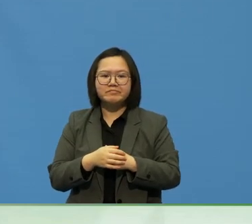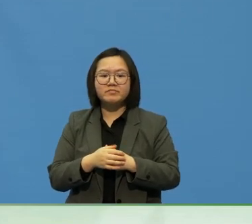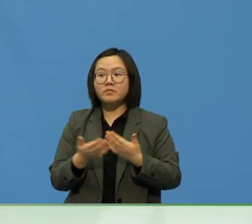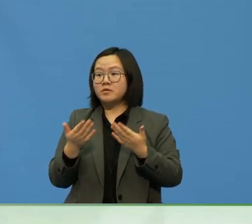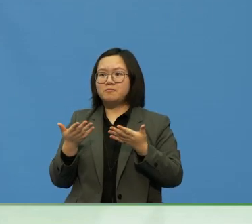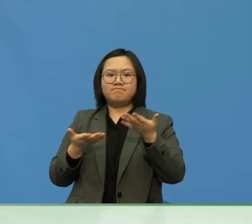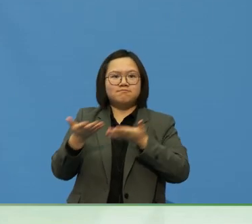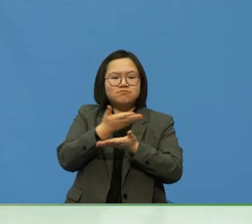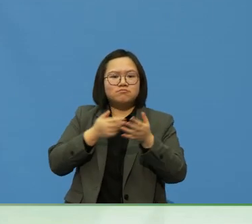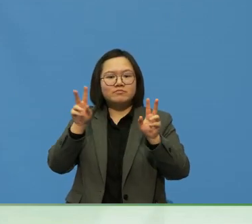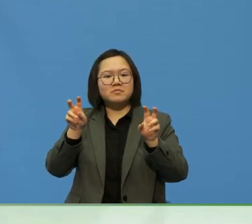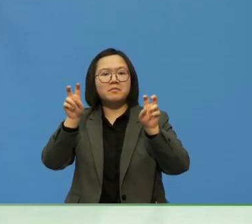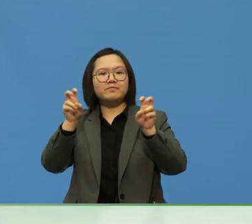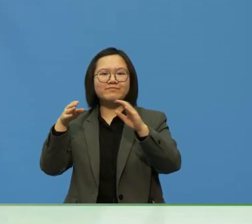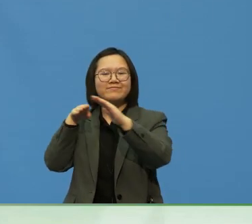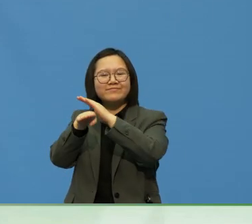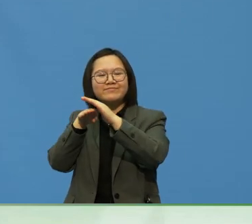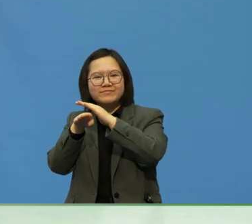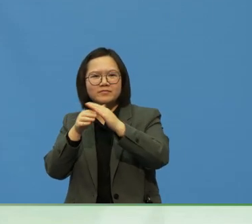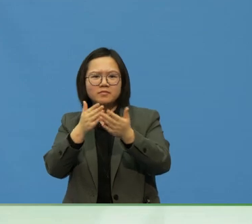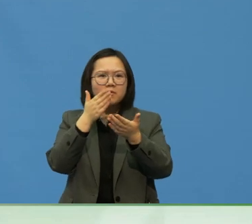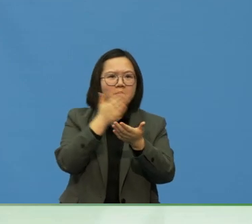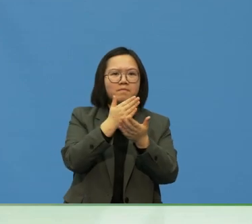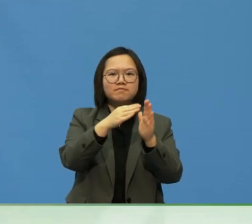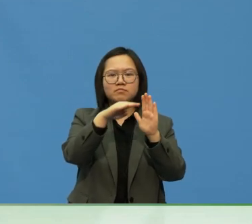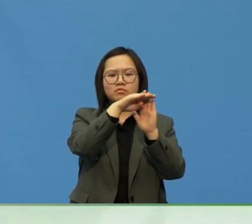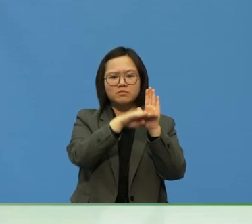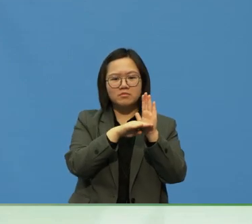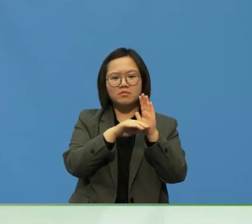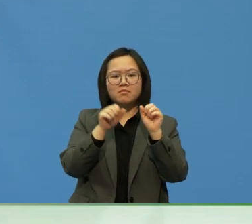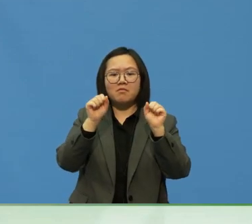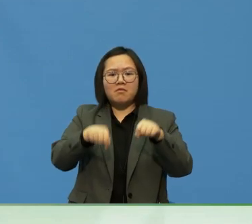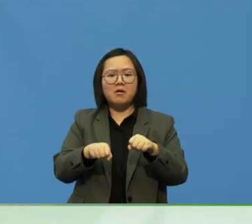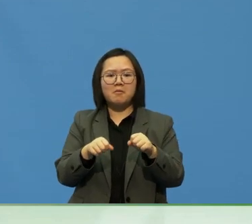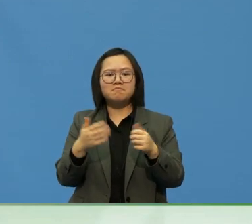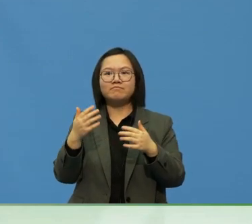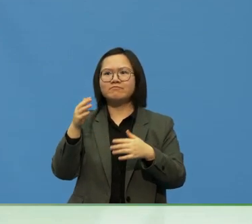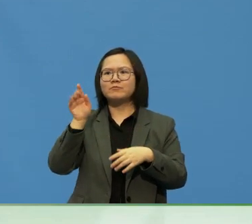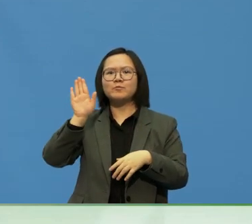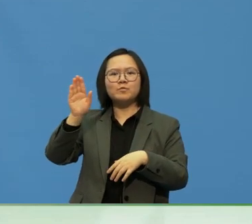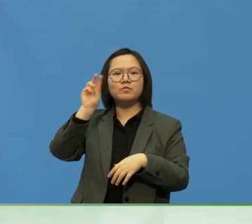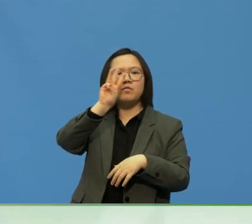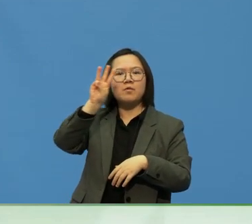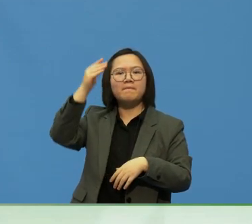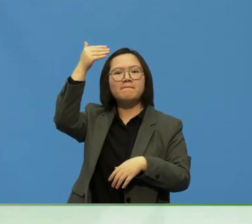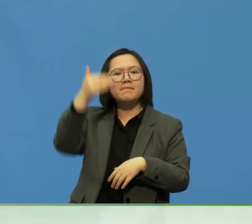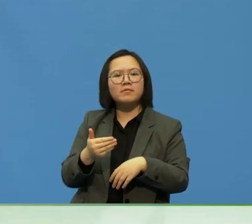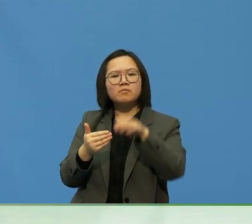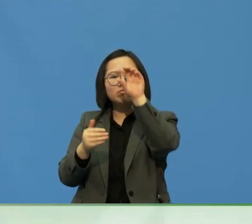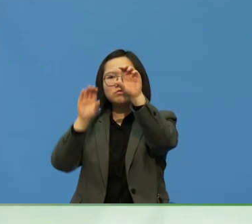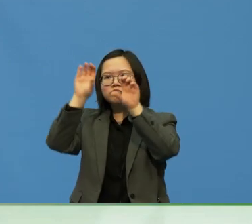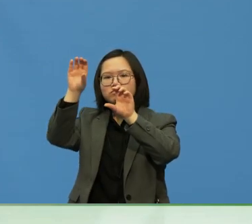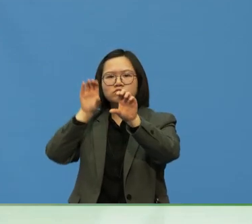the regulatory framework to ensure website and app digital accessibility or transportation